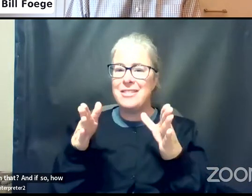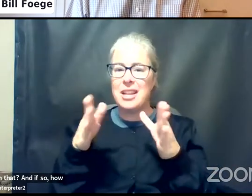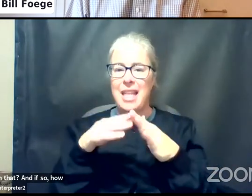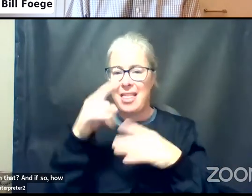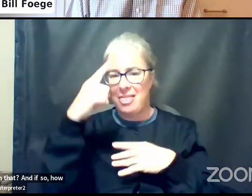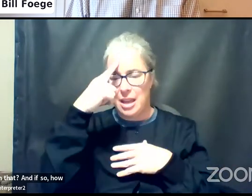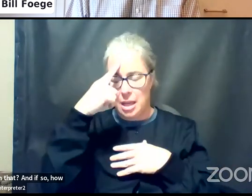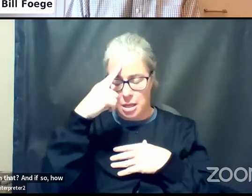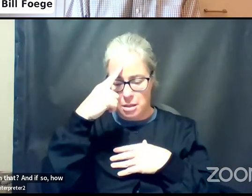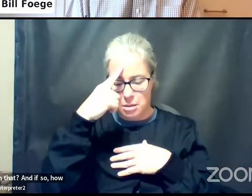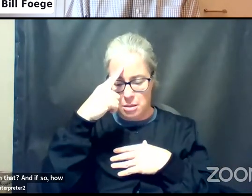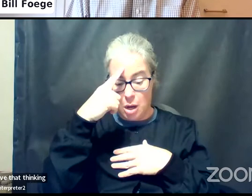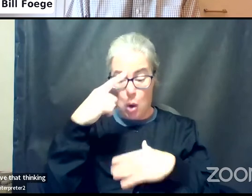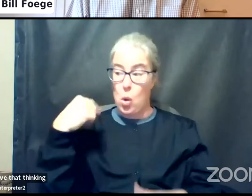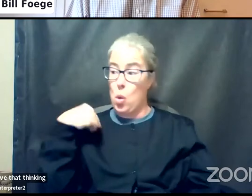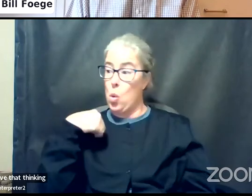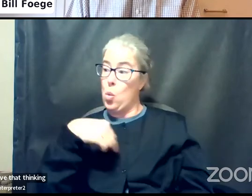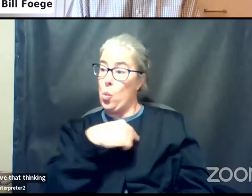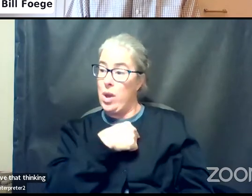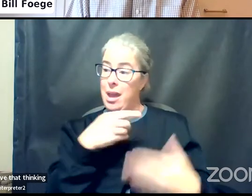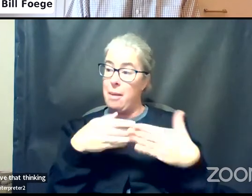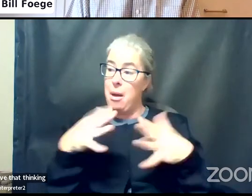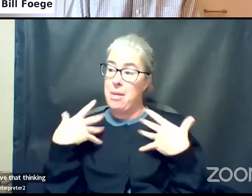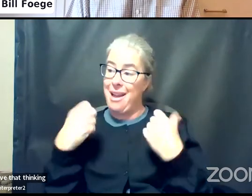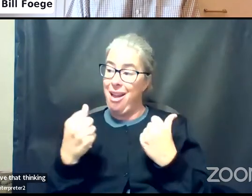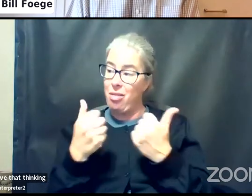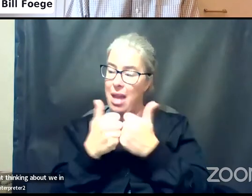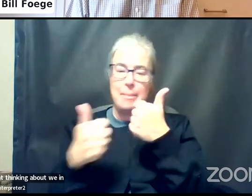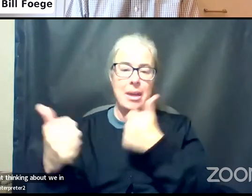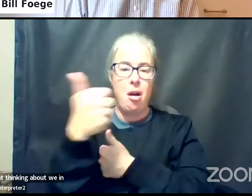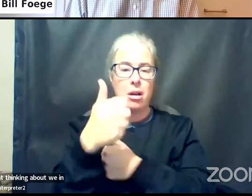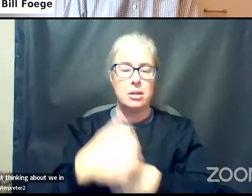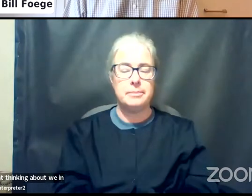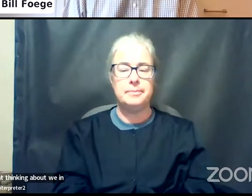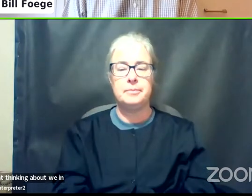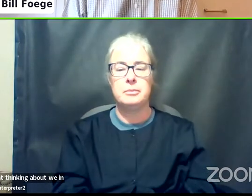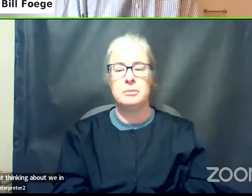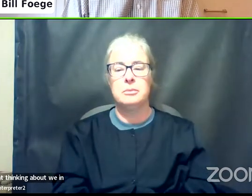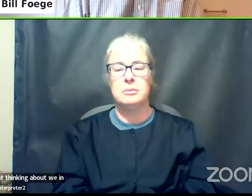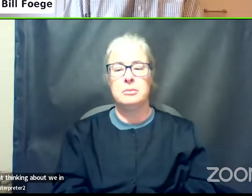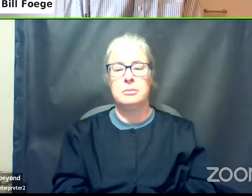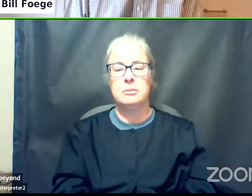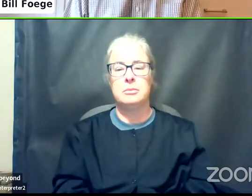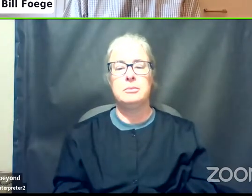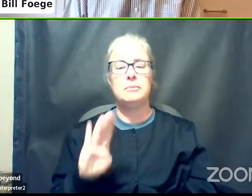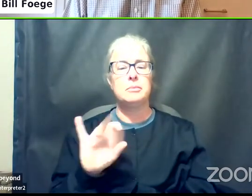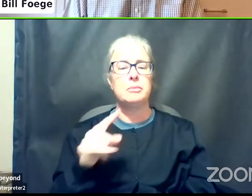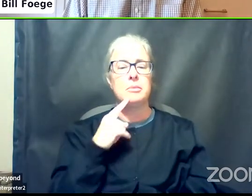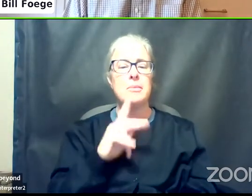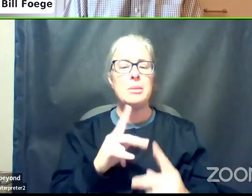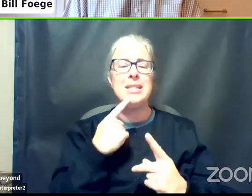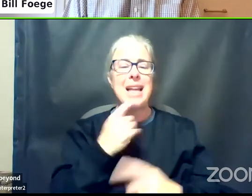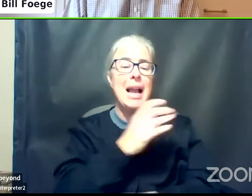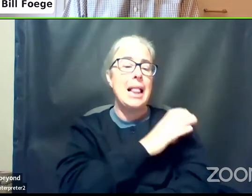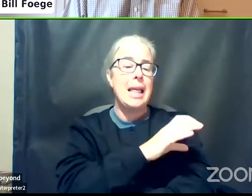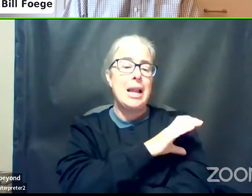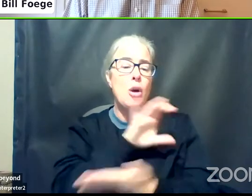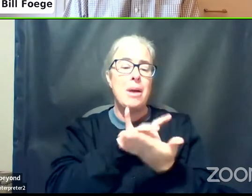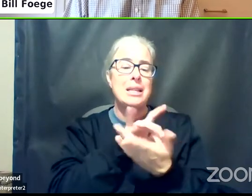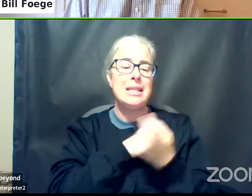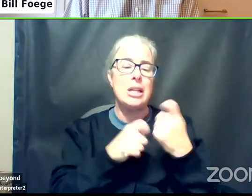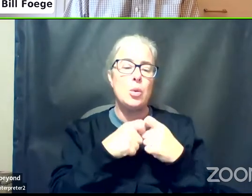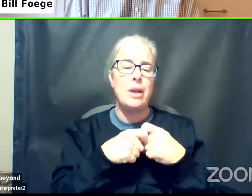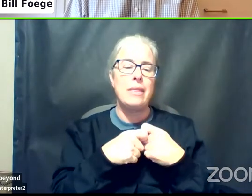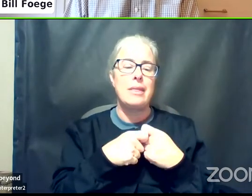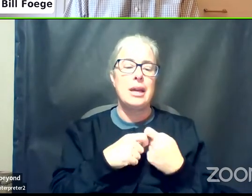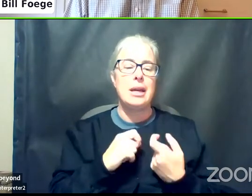thinking about we in public health and Beyond people often say clinical medicine deals with the